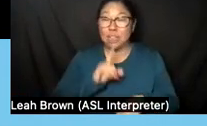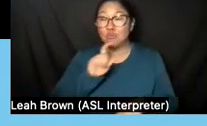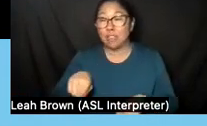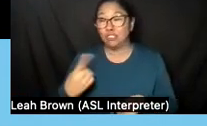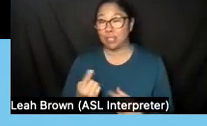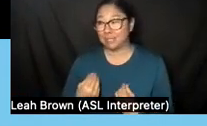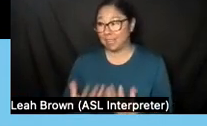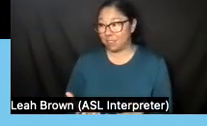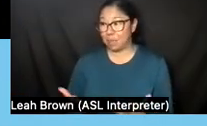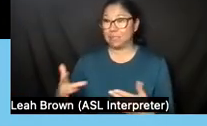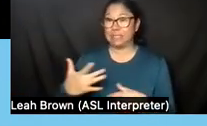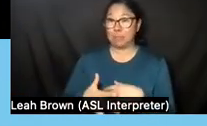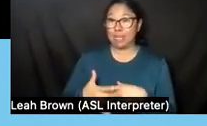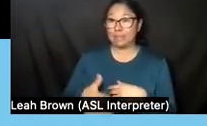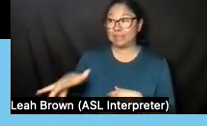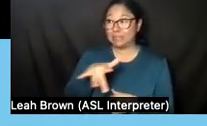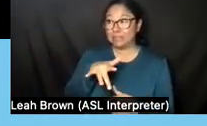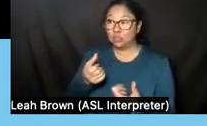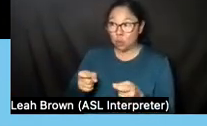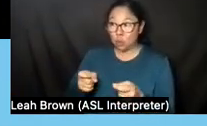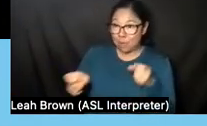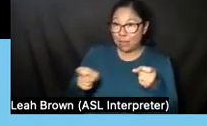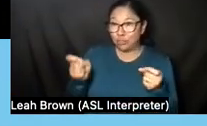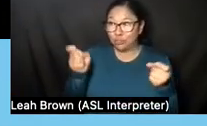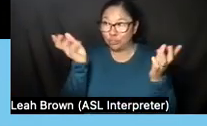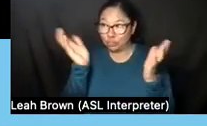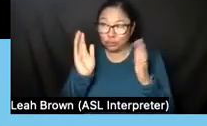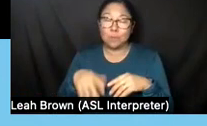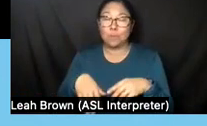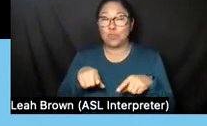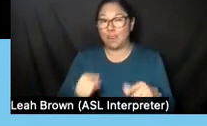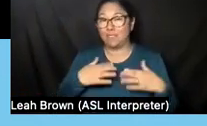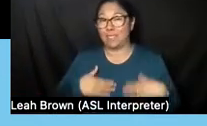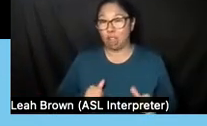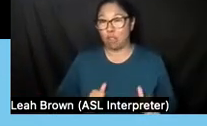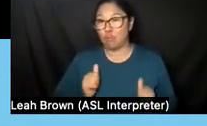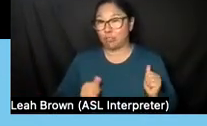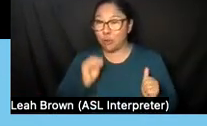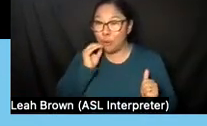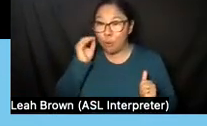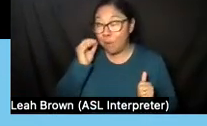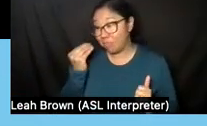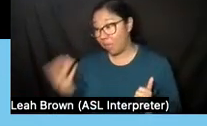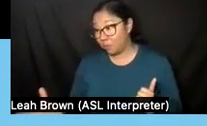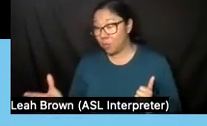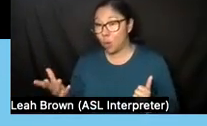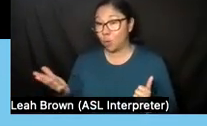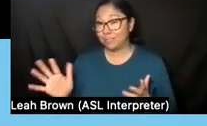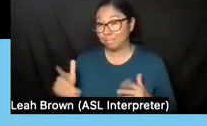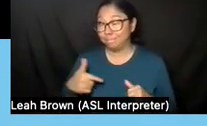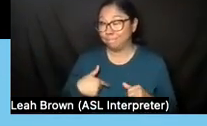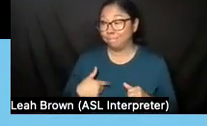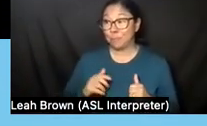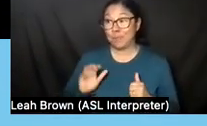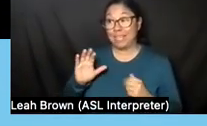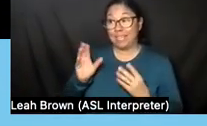and trying to manage around them during that physical aggression at home. And also letting them know that you're going to be giving them space. Sometimes we get